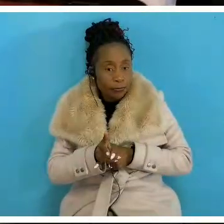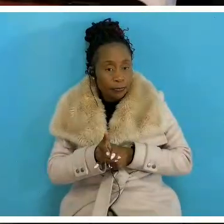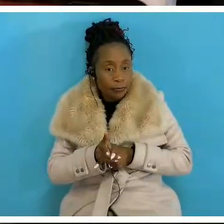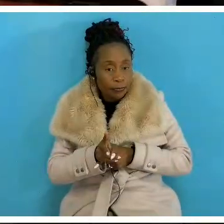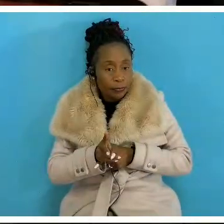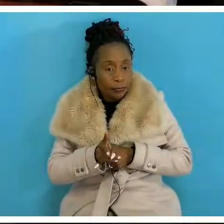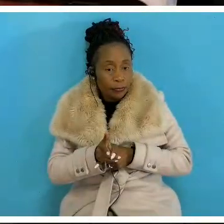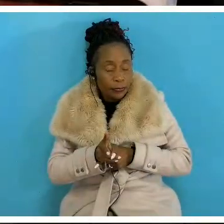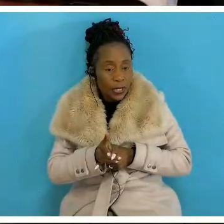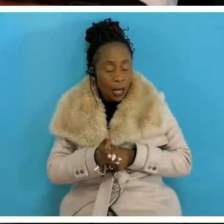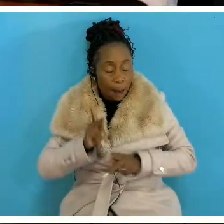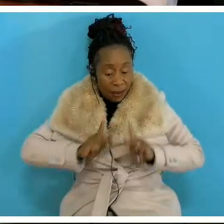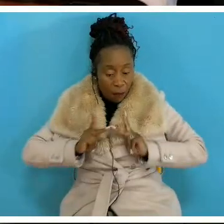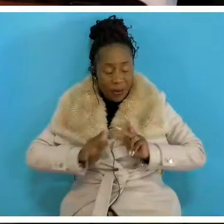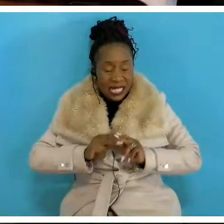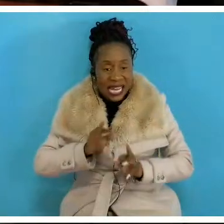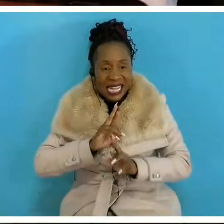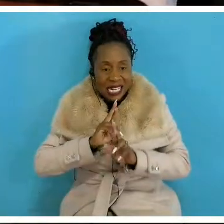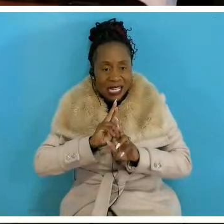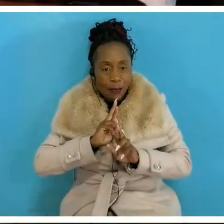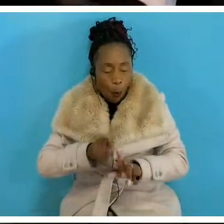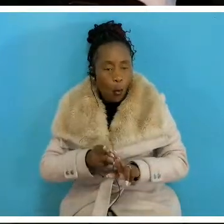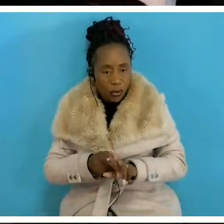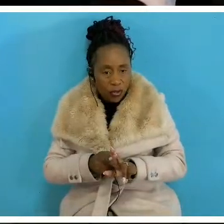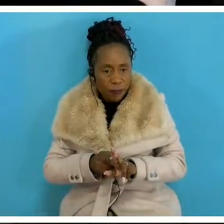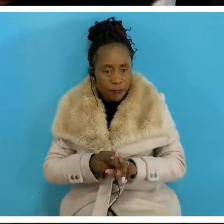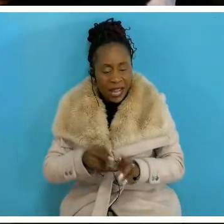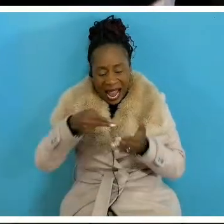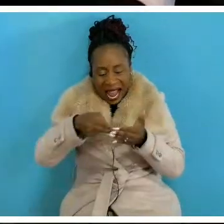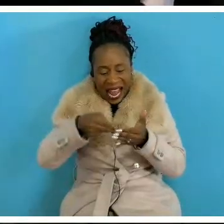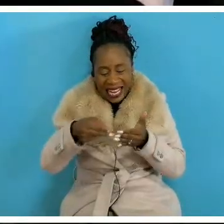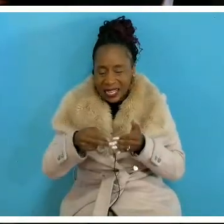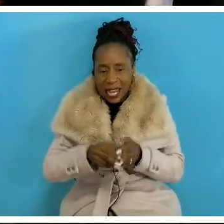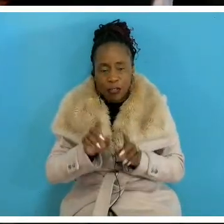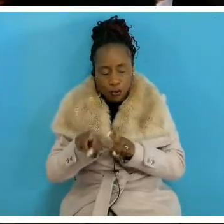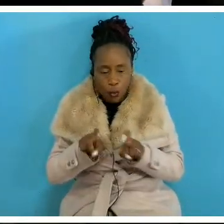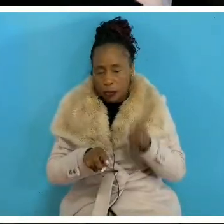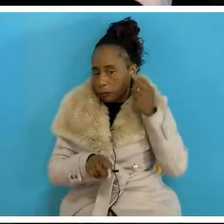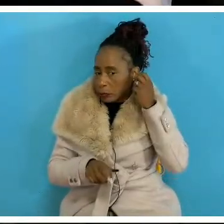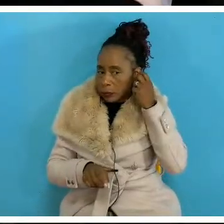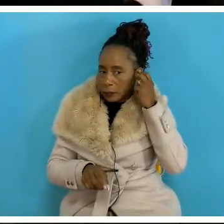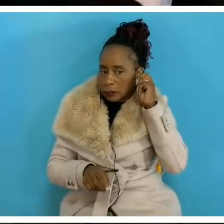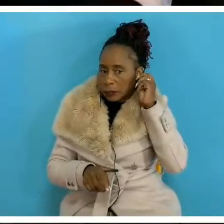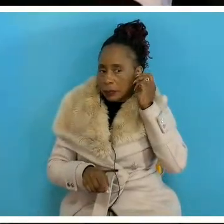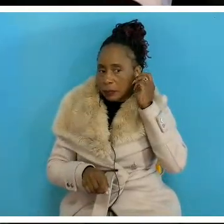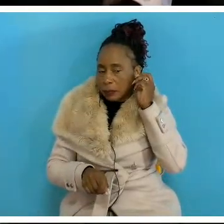the performance report, again, it should also highlight, it should flag